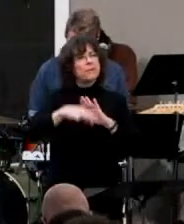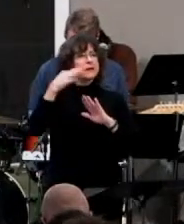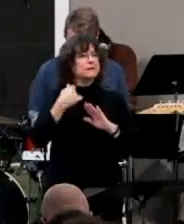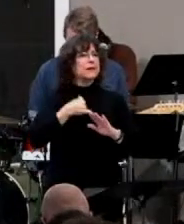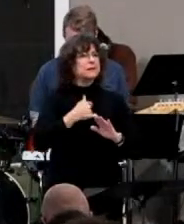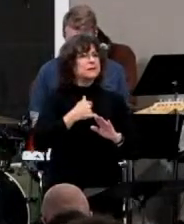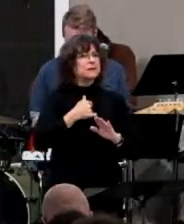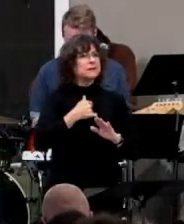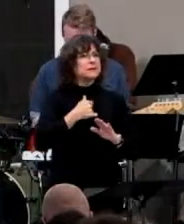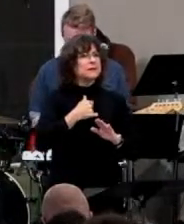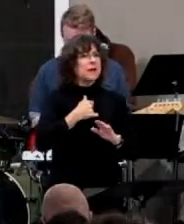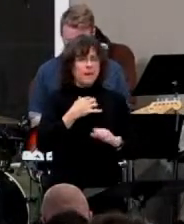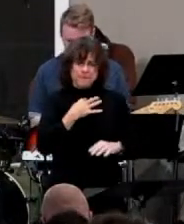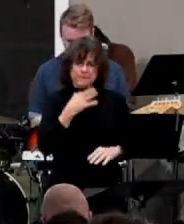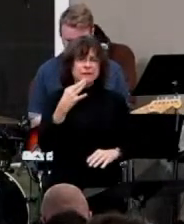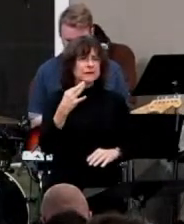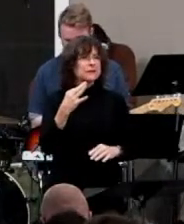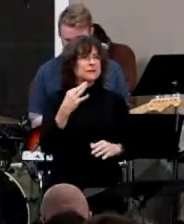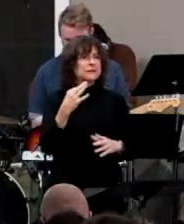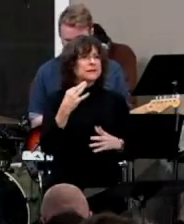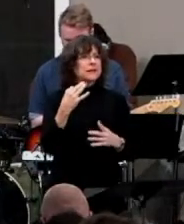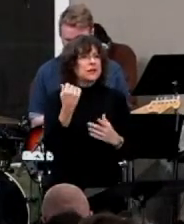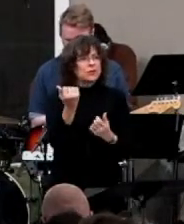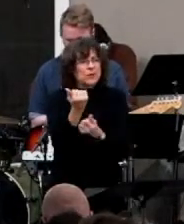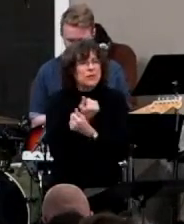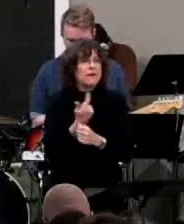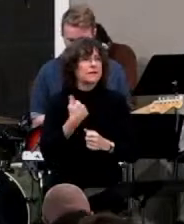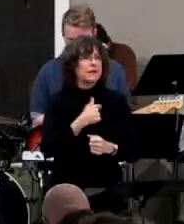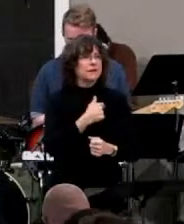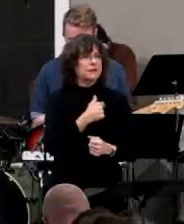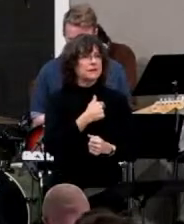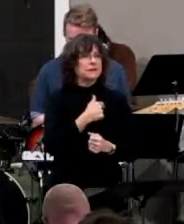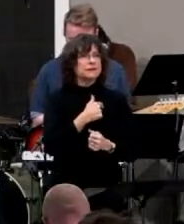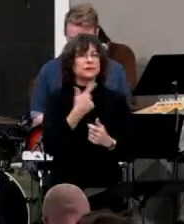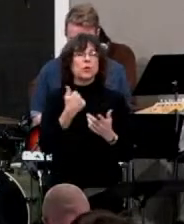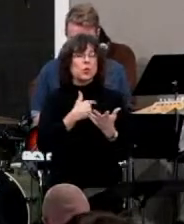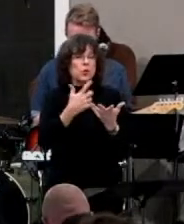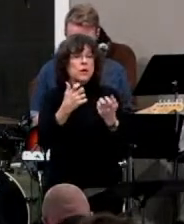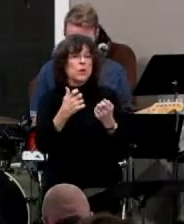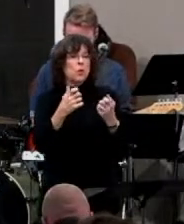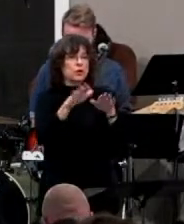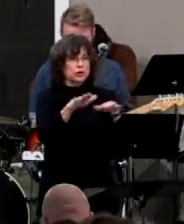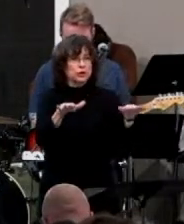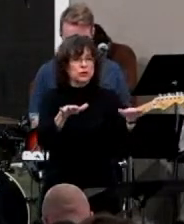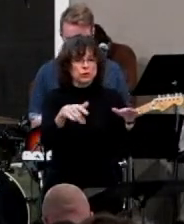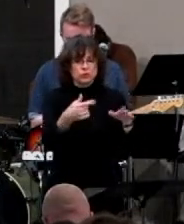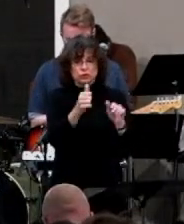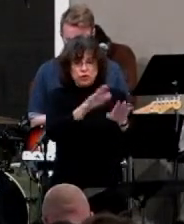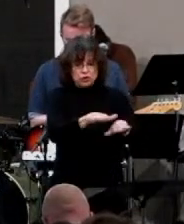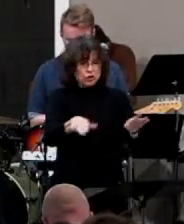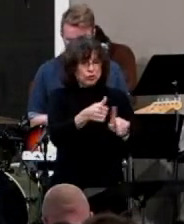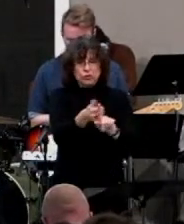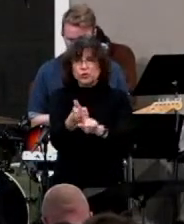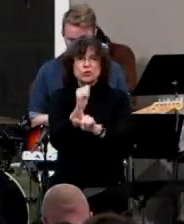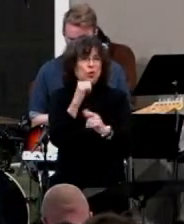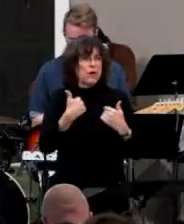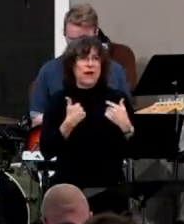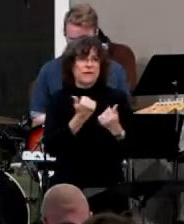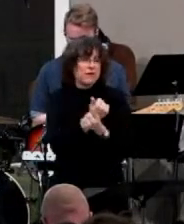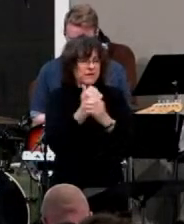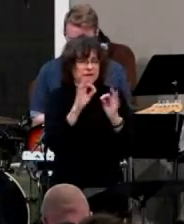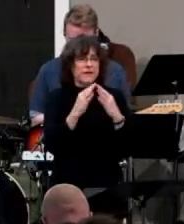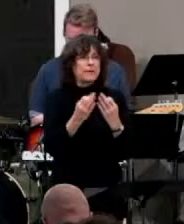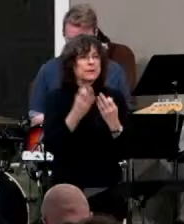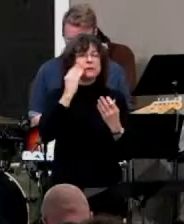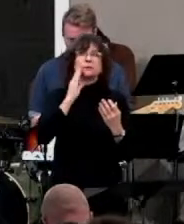us, and we want the children in our community who are without a loving family to experience your love for them too.